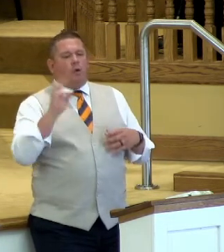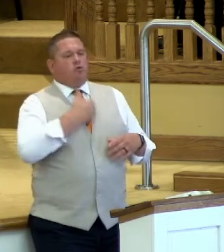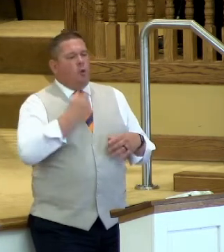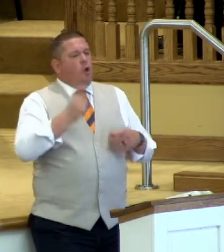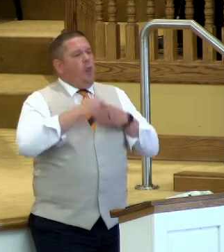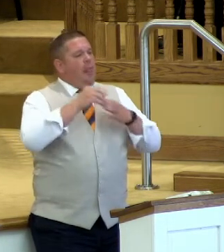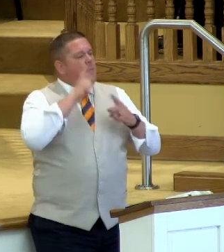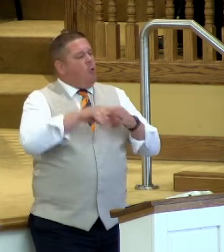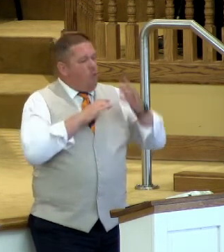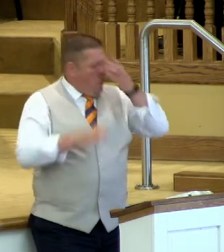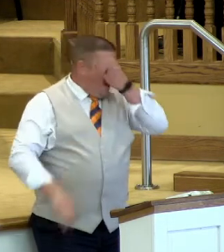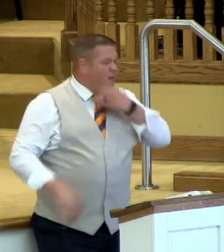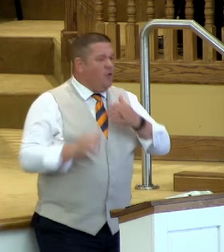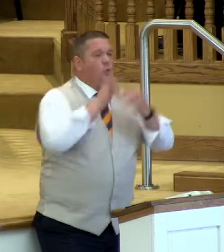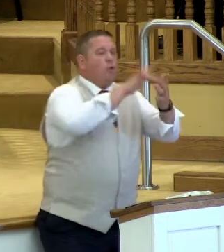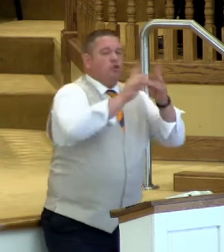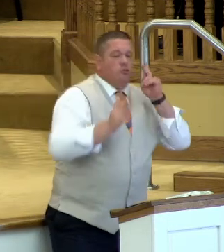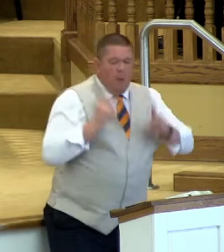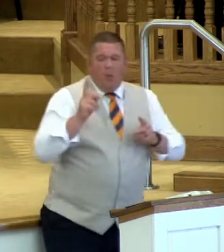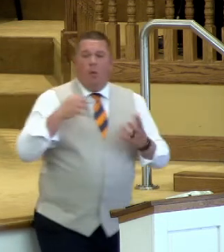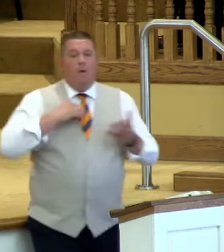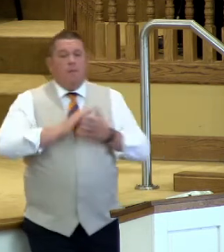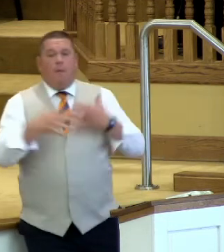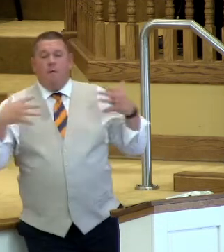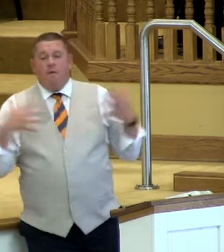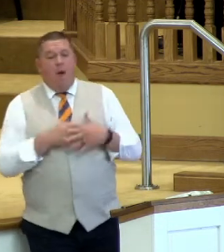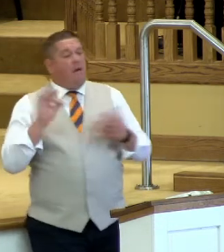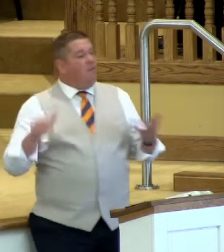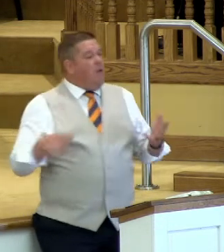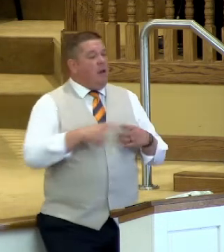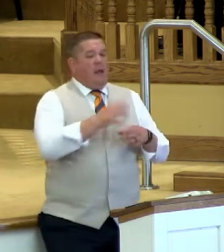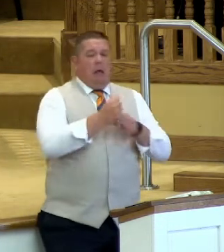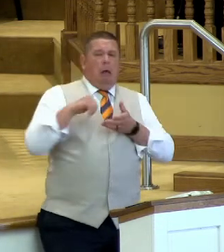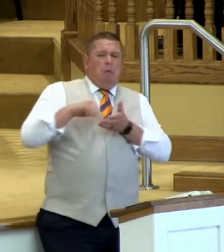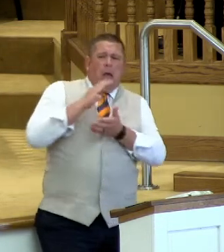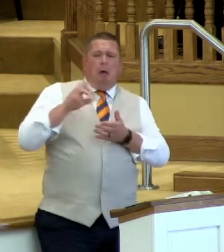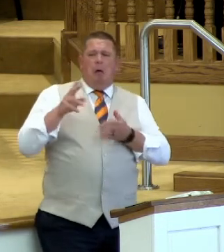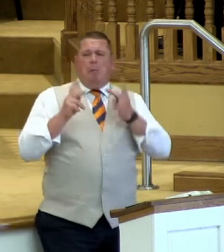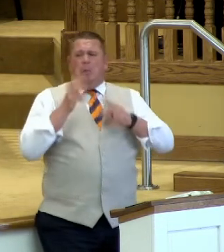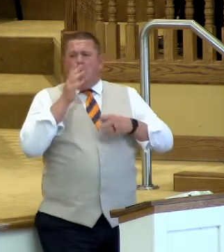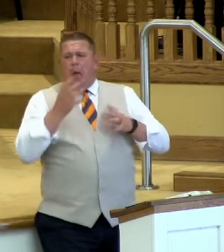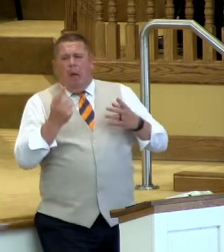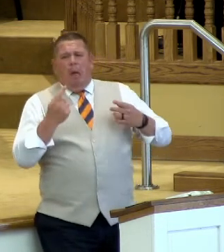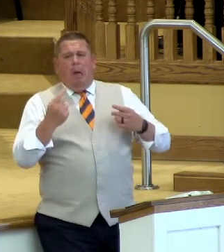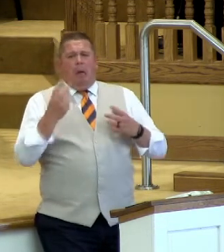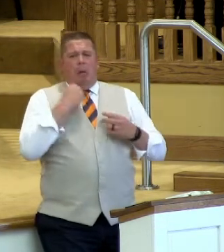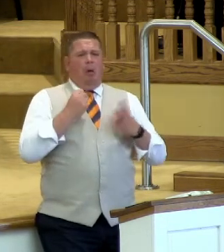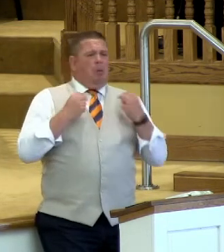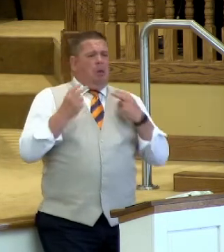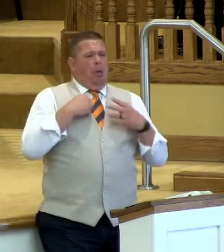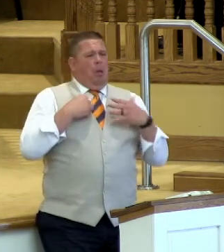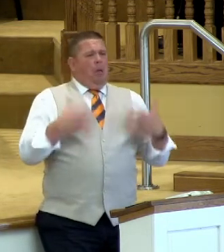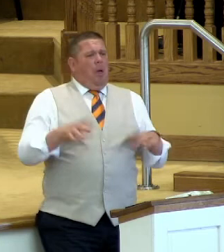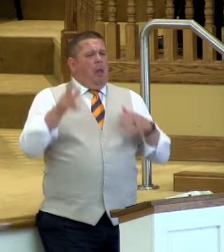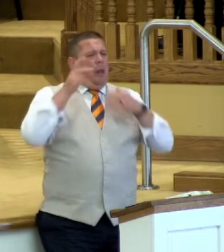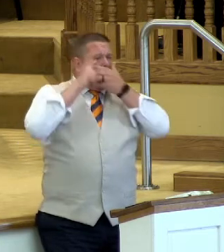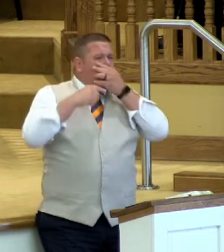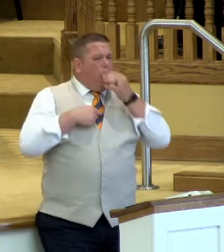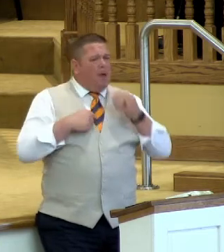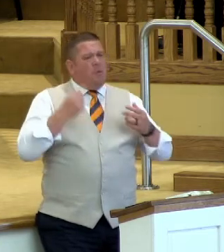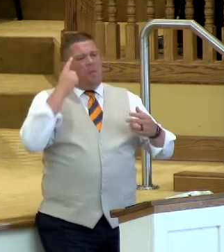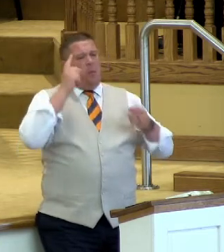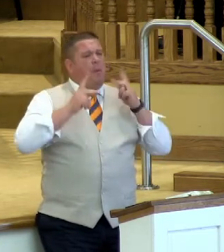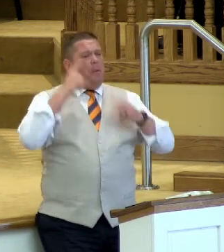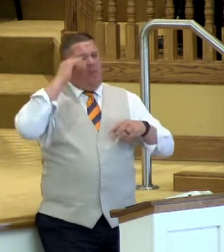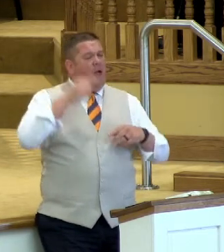to lead people to Christ, to reach people. And we've become afraid about getting rejected or getting shut down because they don't want to listen to us. Or we've been afraid about what